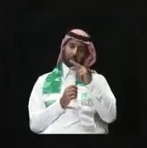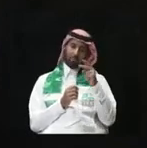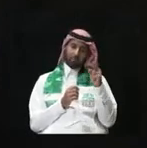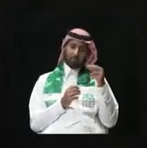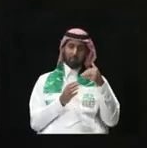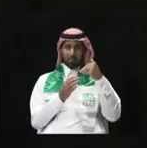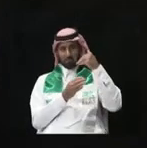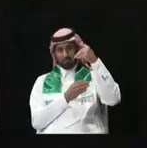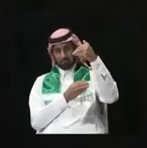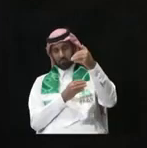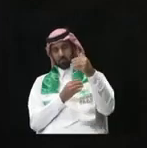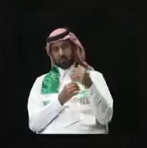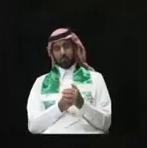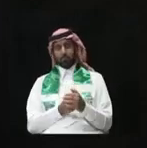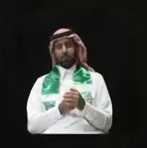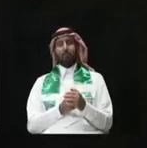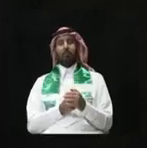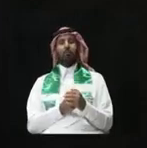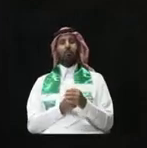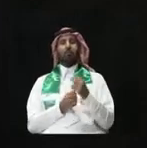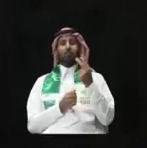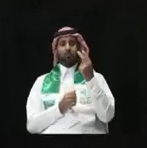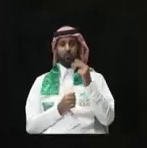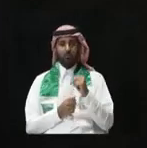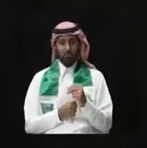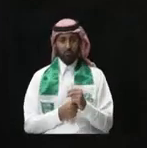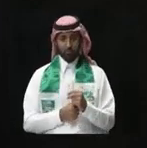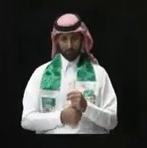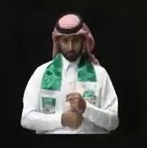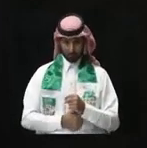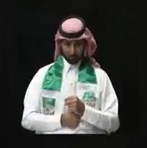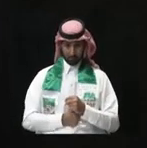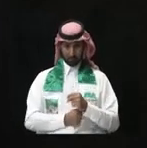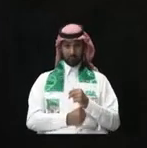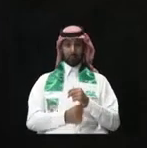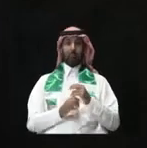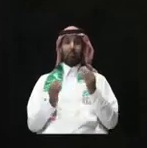future. The second one, we have the